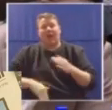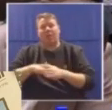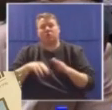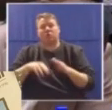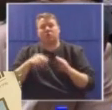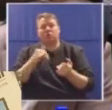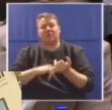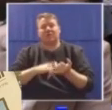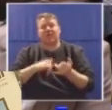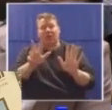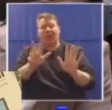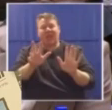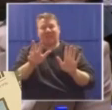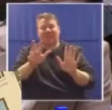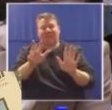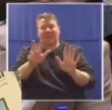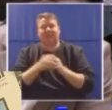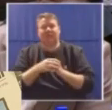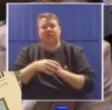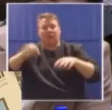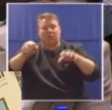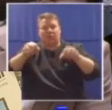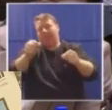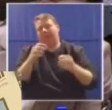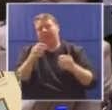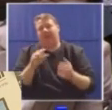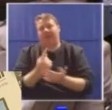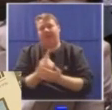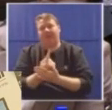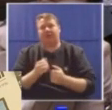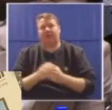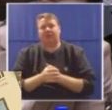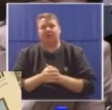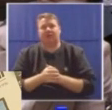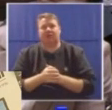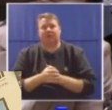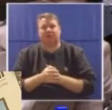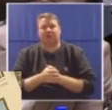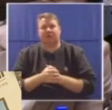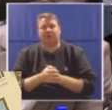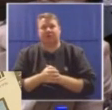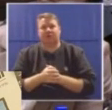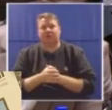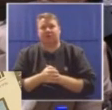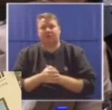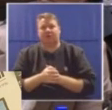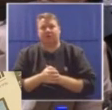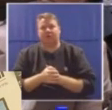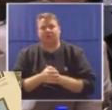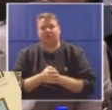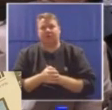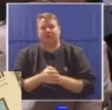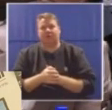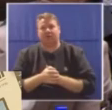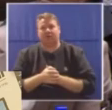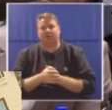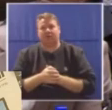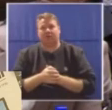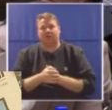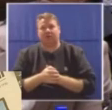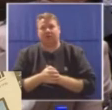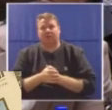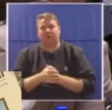stage 6 load shedding having 8 hours or so of cuts, stage 8 up to 12 hours, and stage